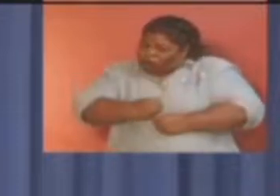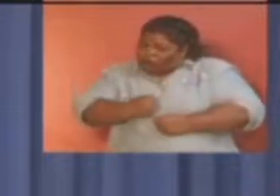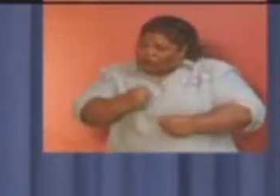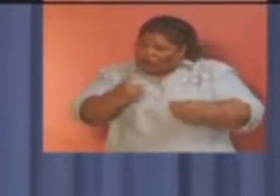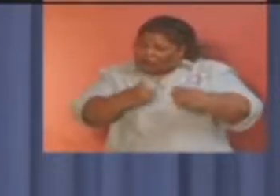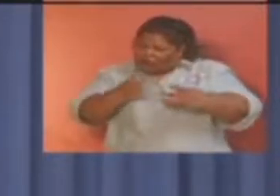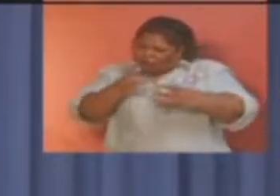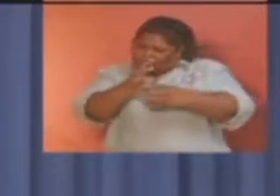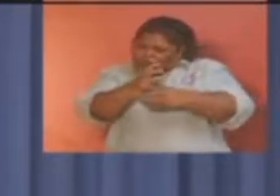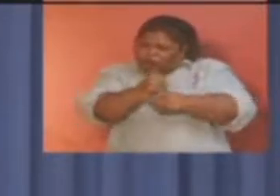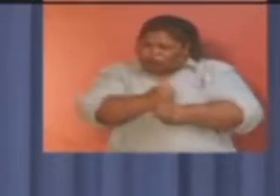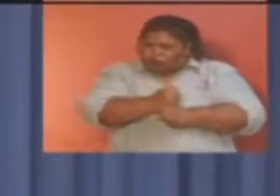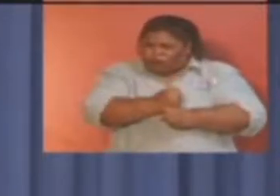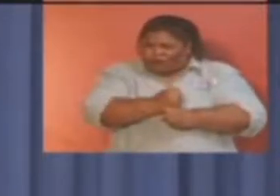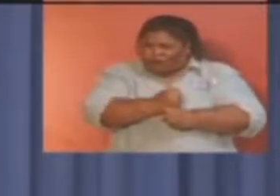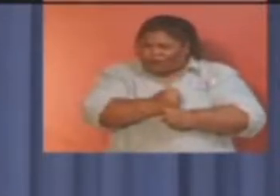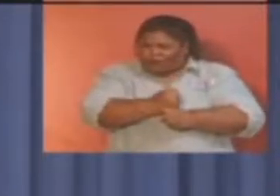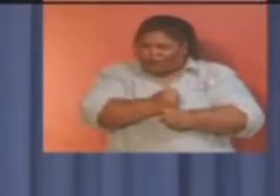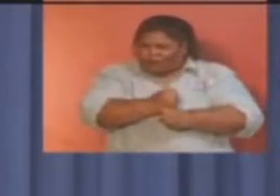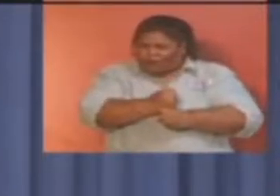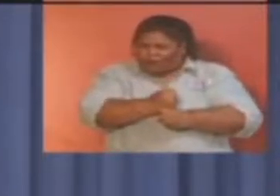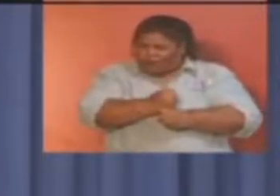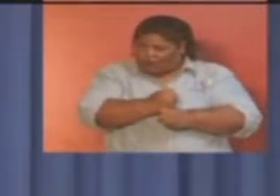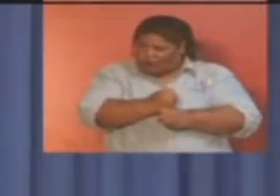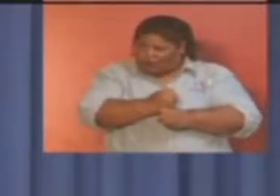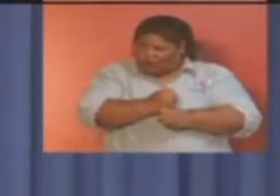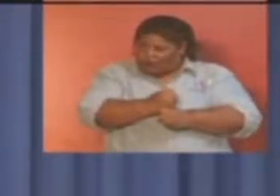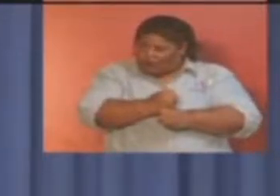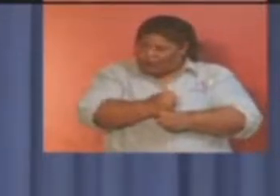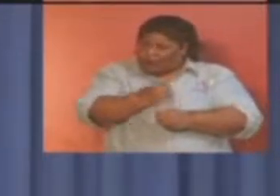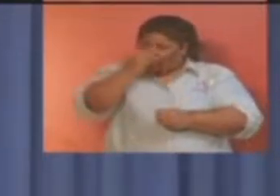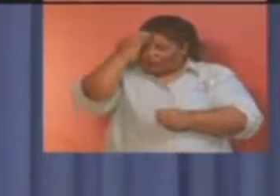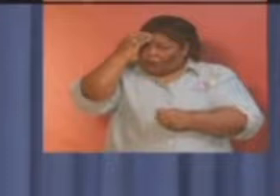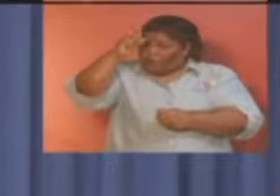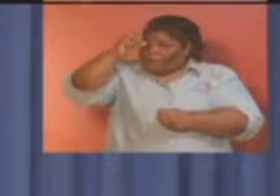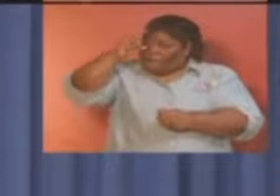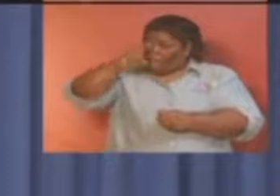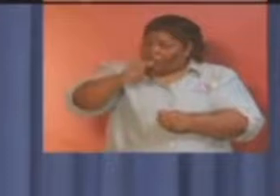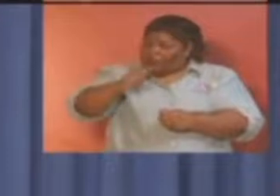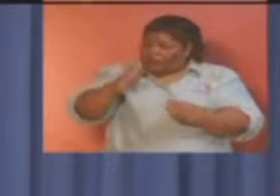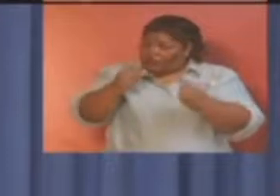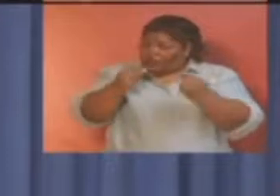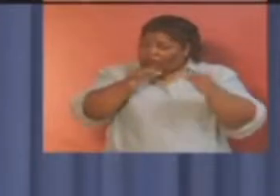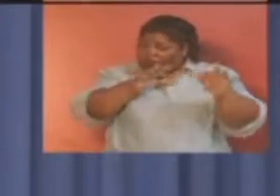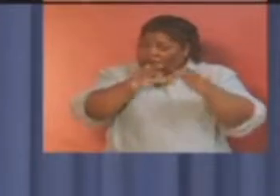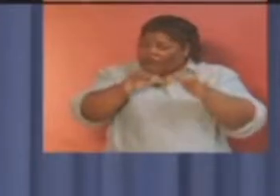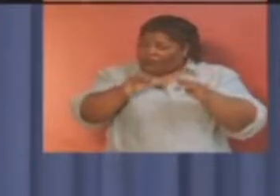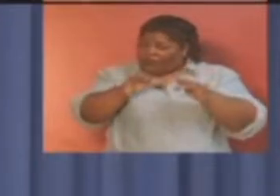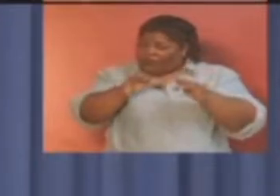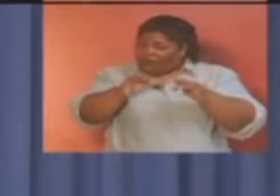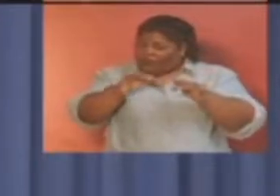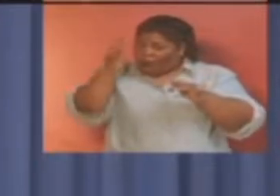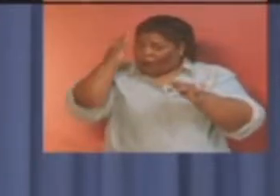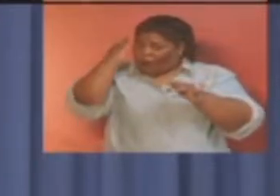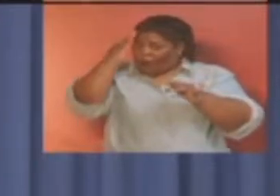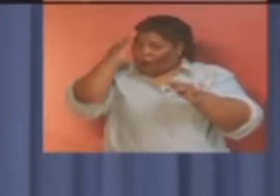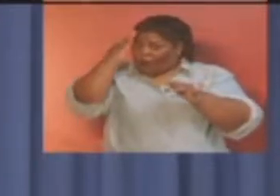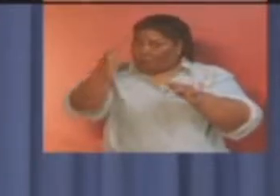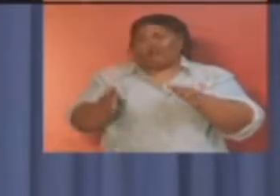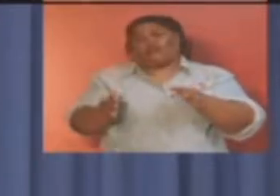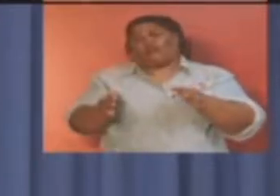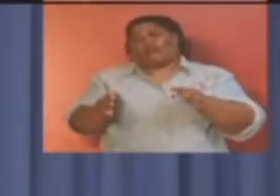the grip on what we know has to be done, we will